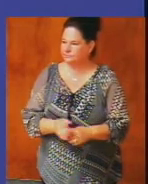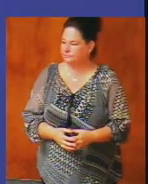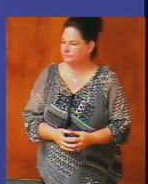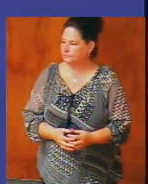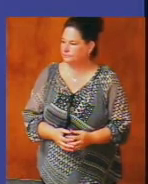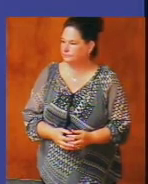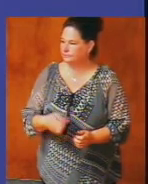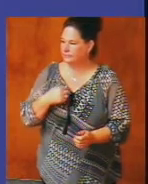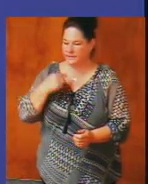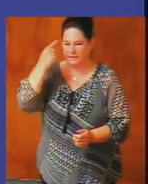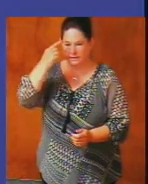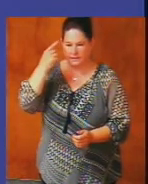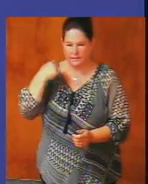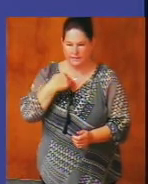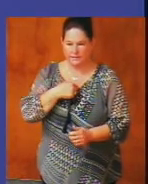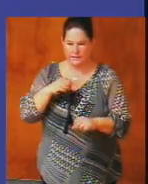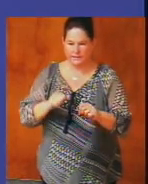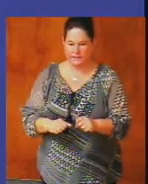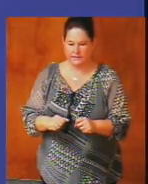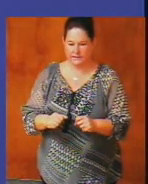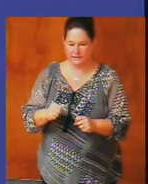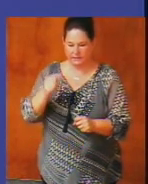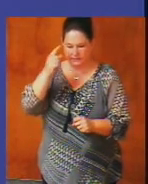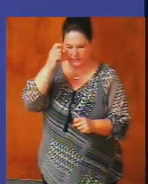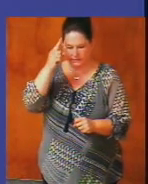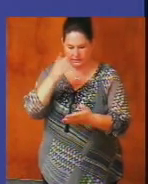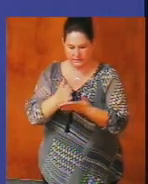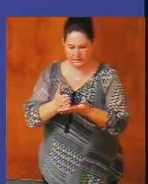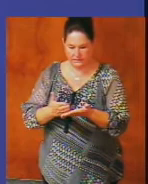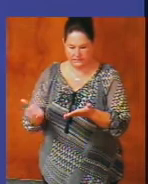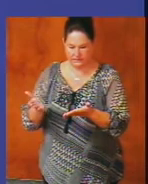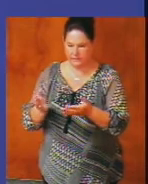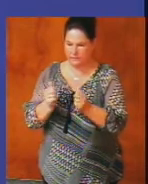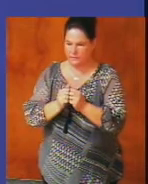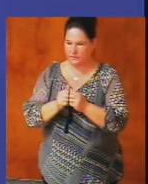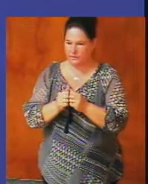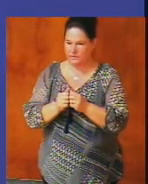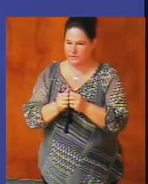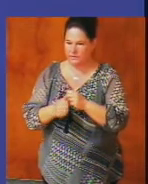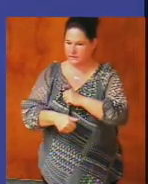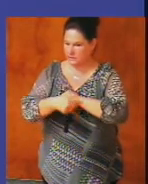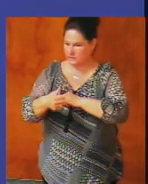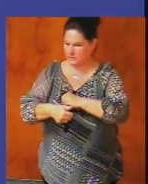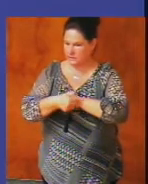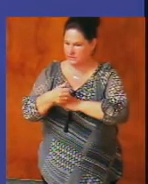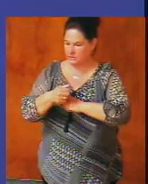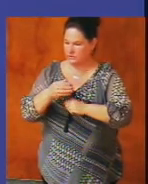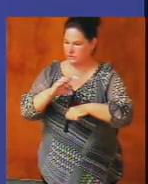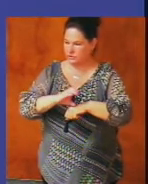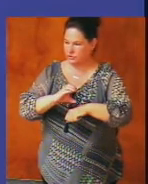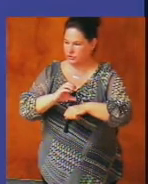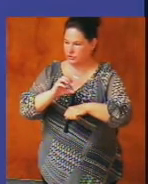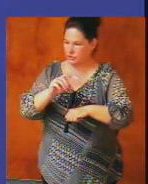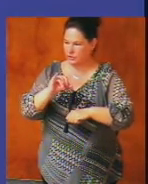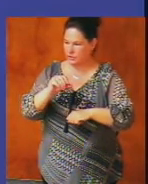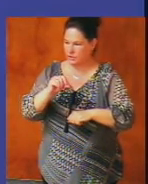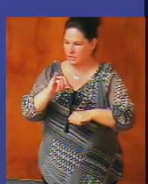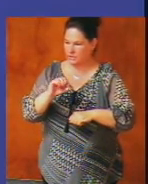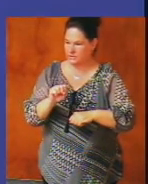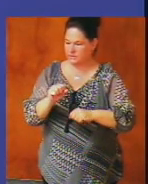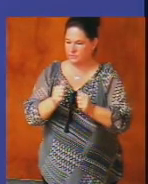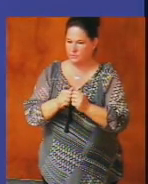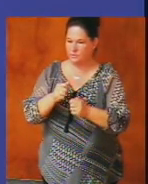You see, I think we can deduce something about this threat to the church at Colossae from what